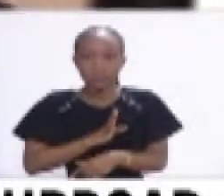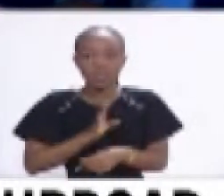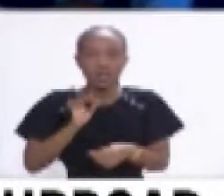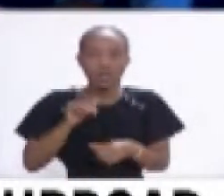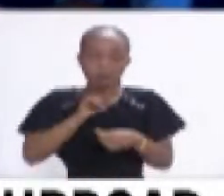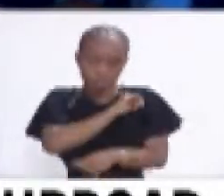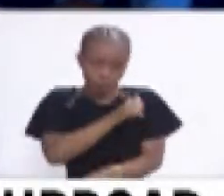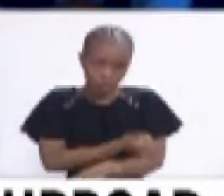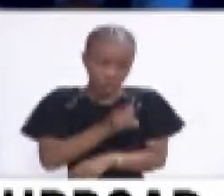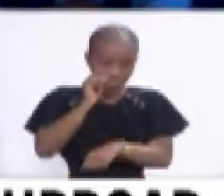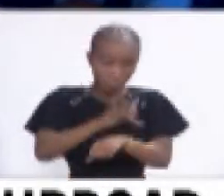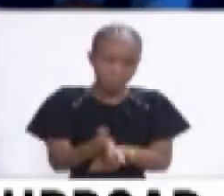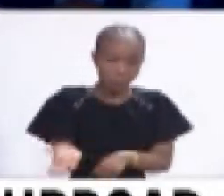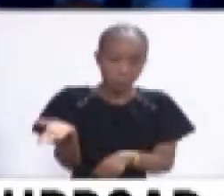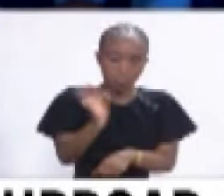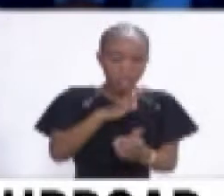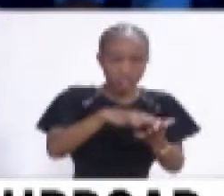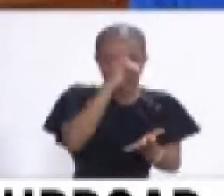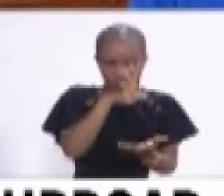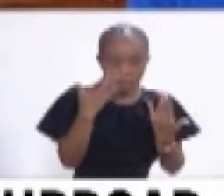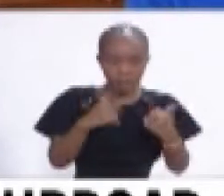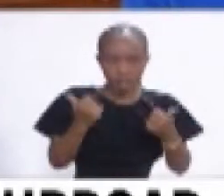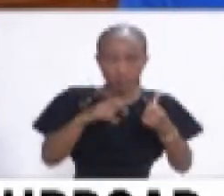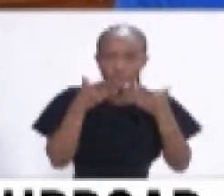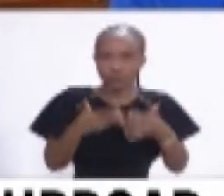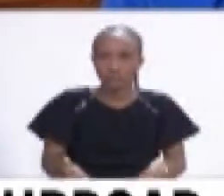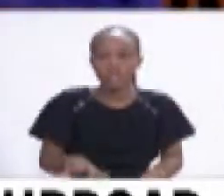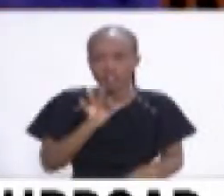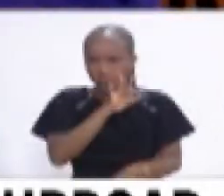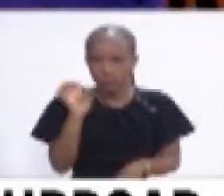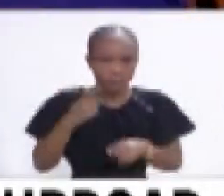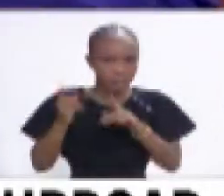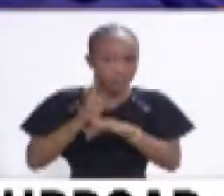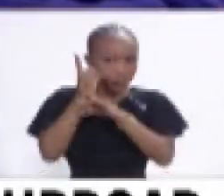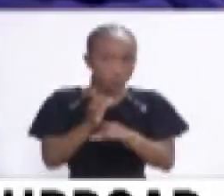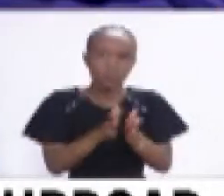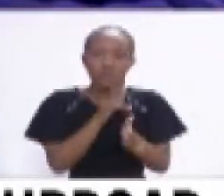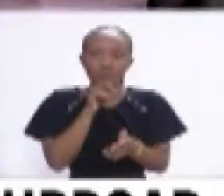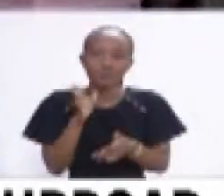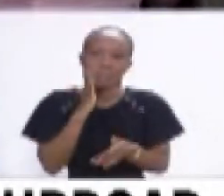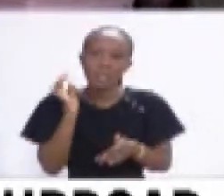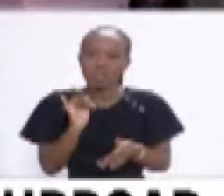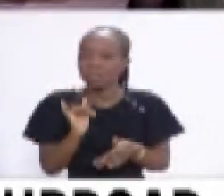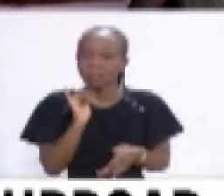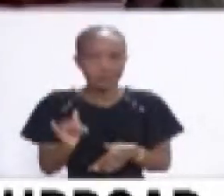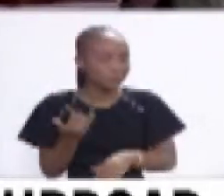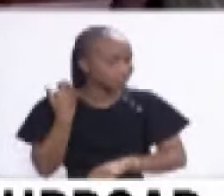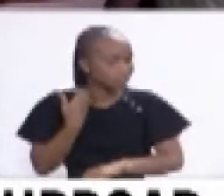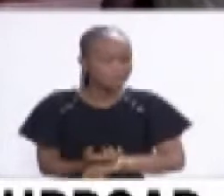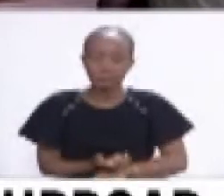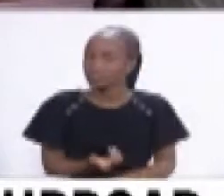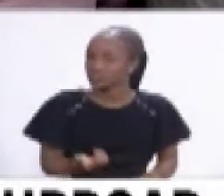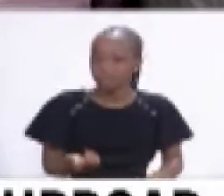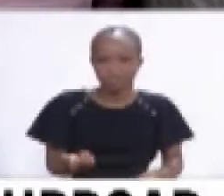the learners who have not cleared fees, but this, according to the parents, is a tall order. Itaweza kuwa ngumu